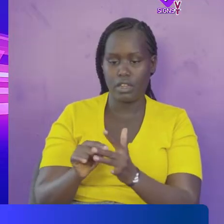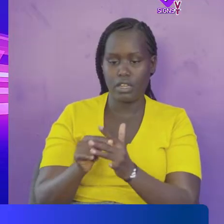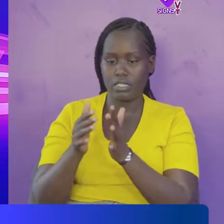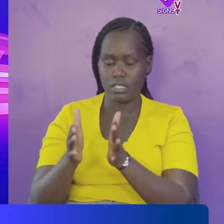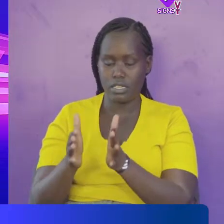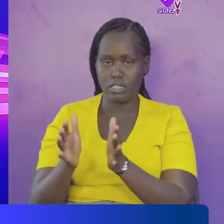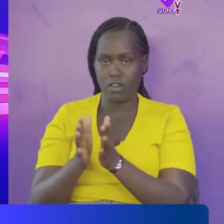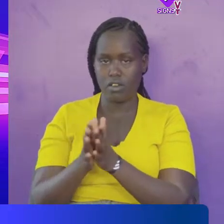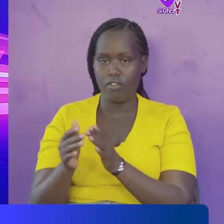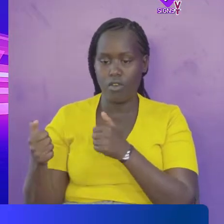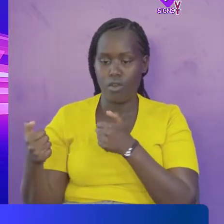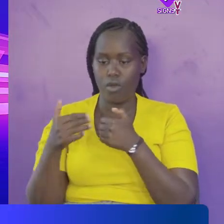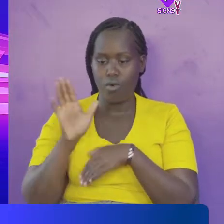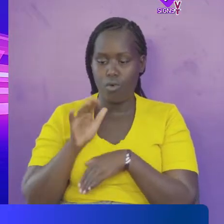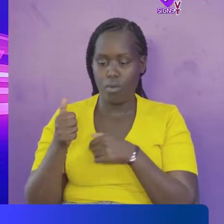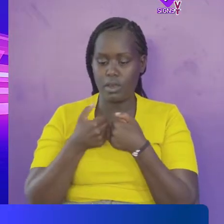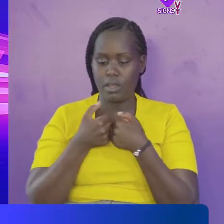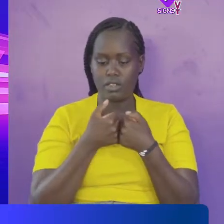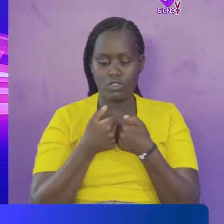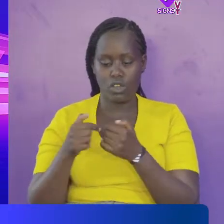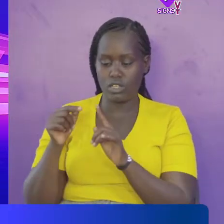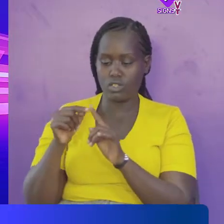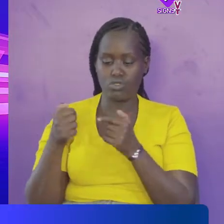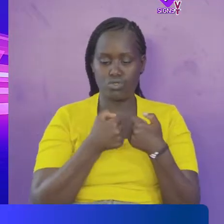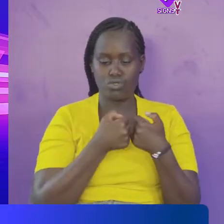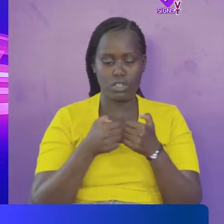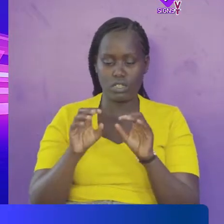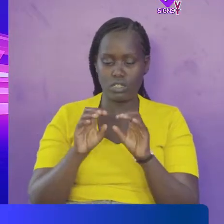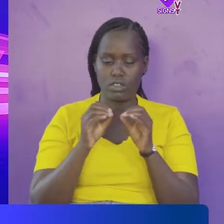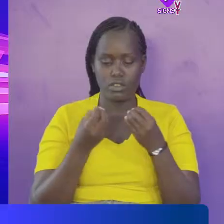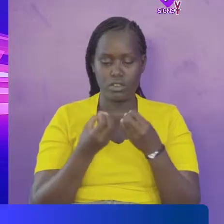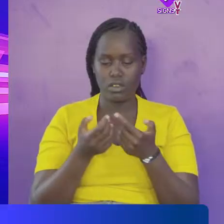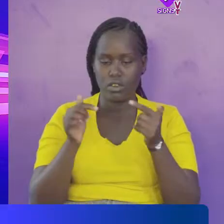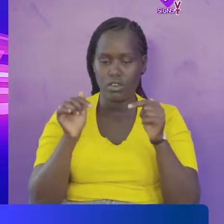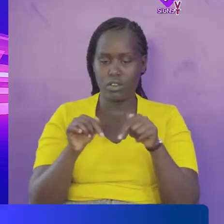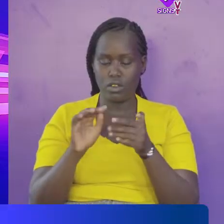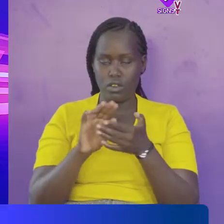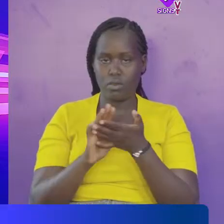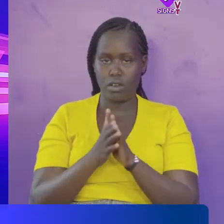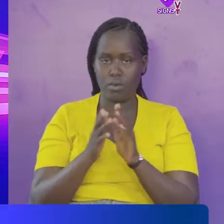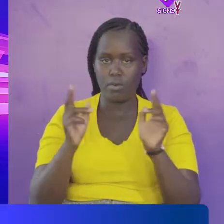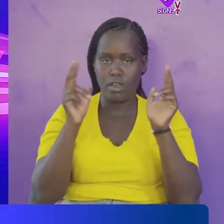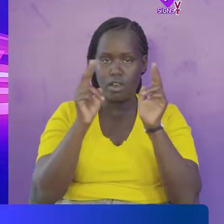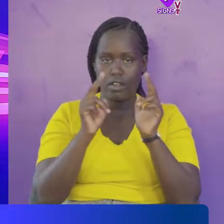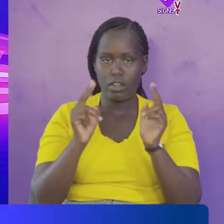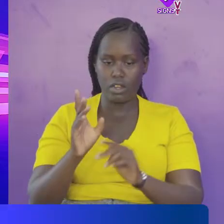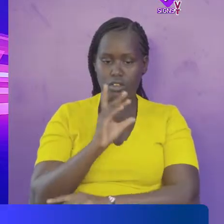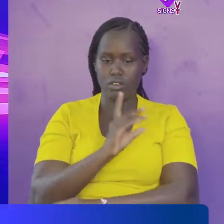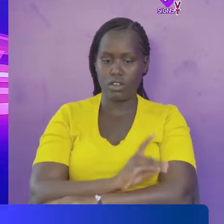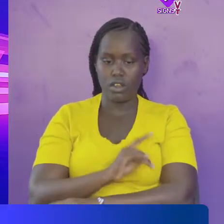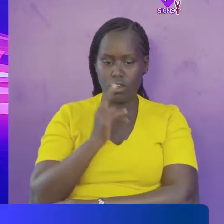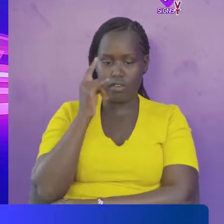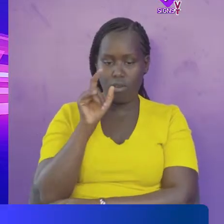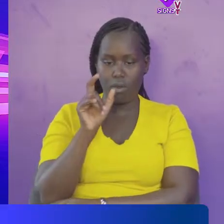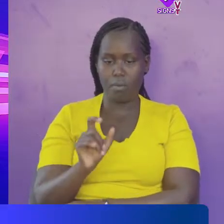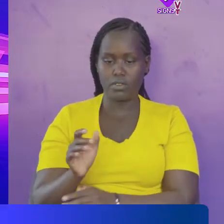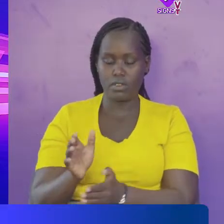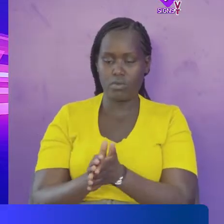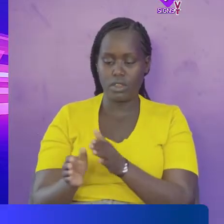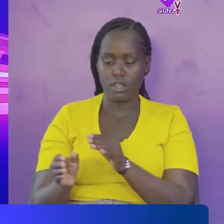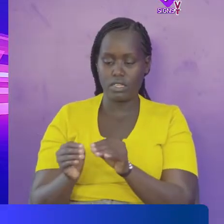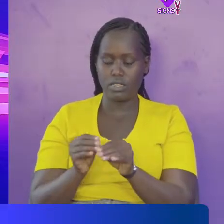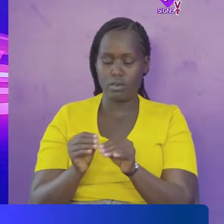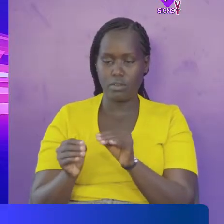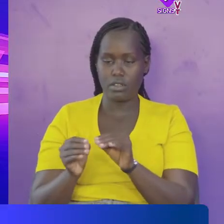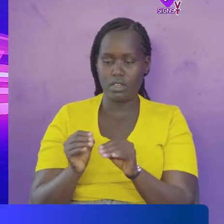to Challenge organization. And today being the International Day of Persons with Disability, we're having